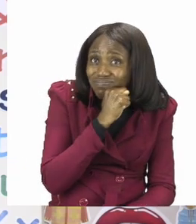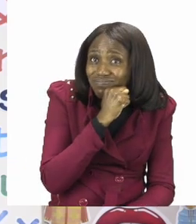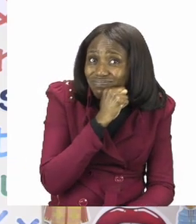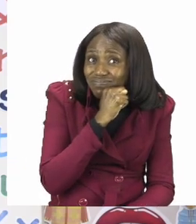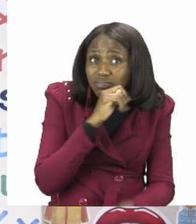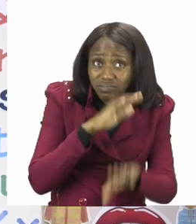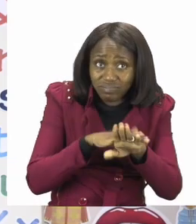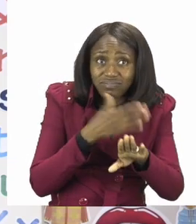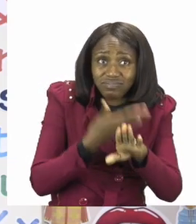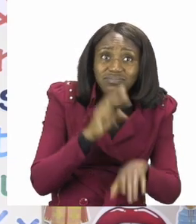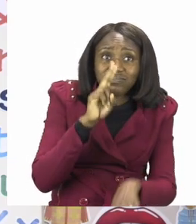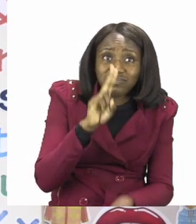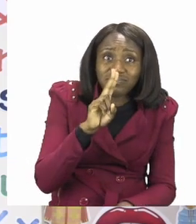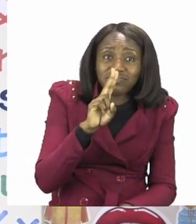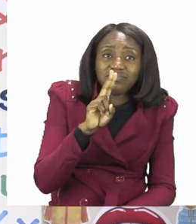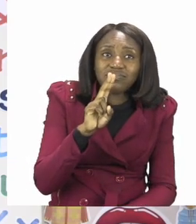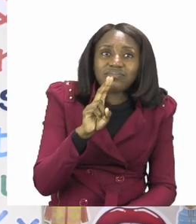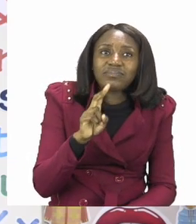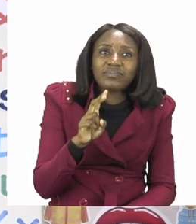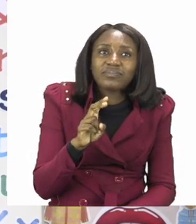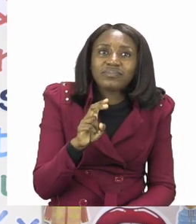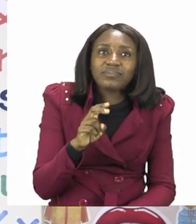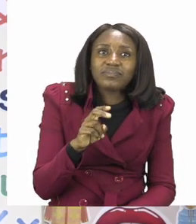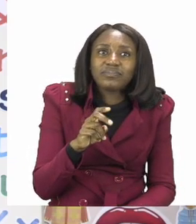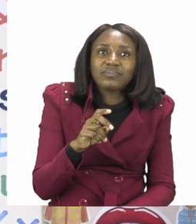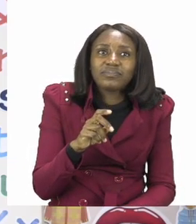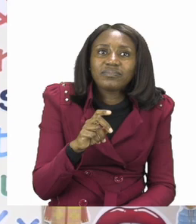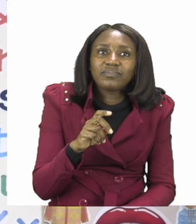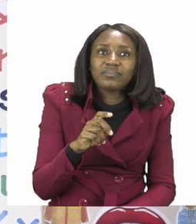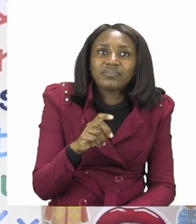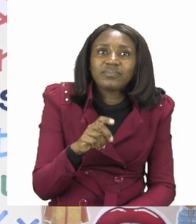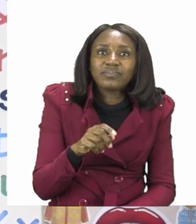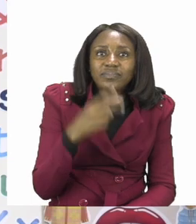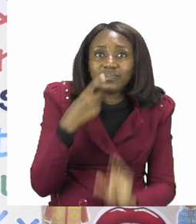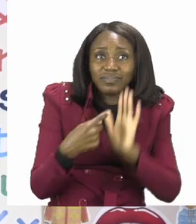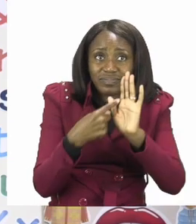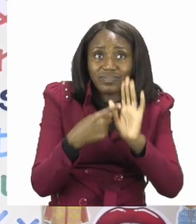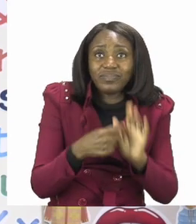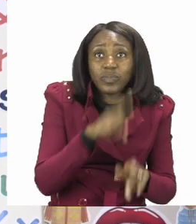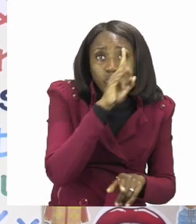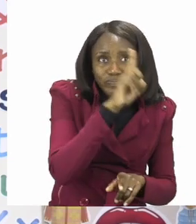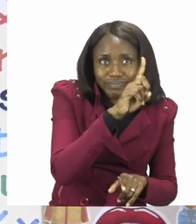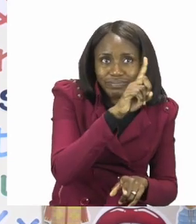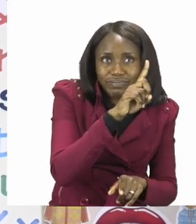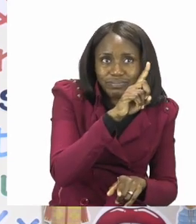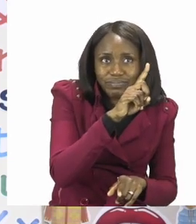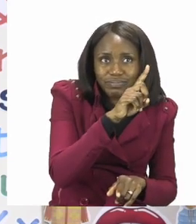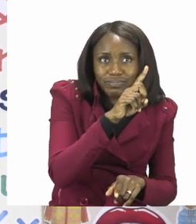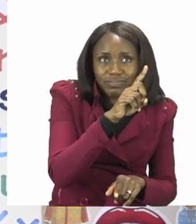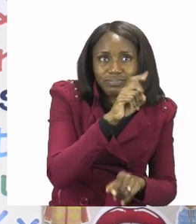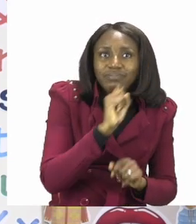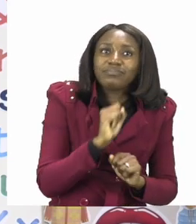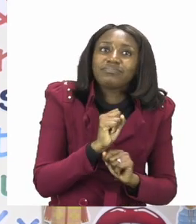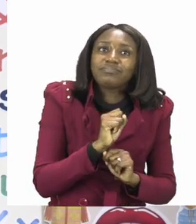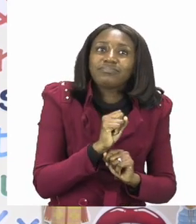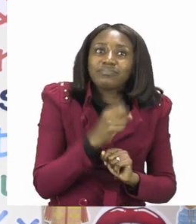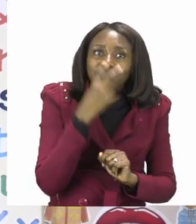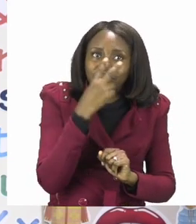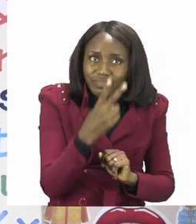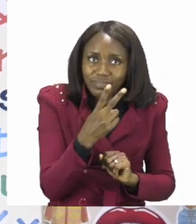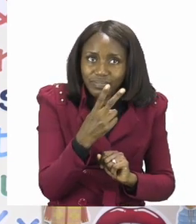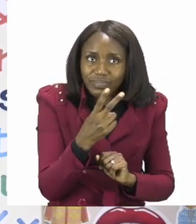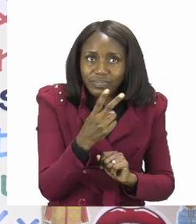examples for you on the board. The first one is a singular. Now, all the singulars we can see here